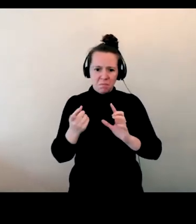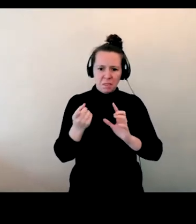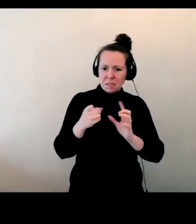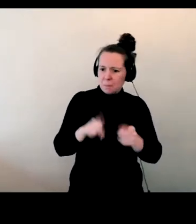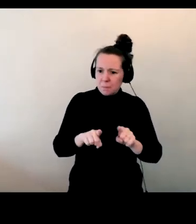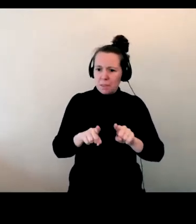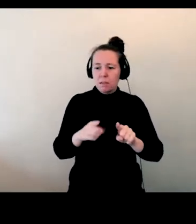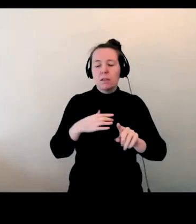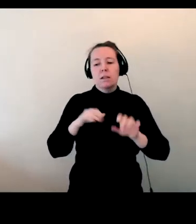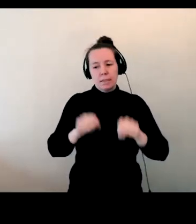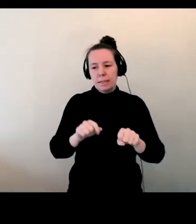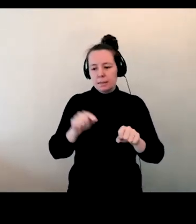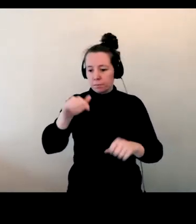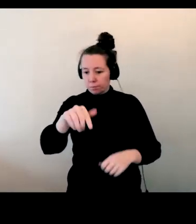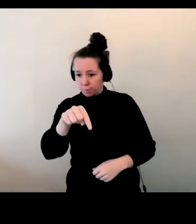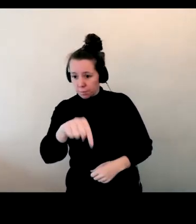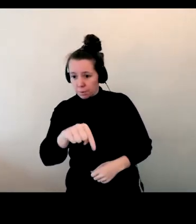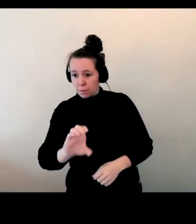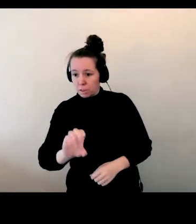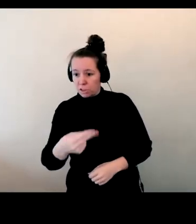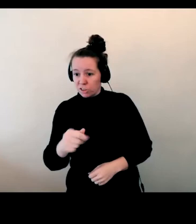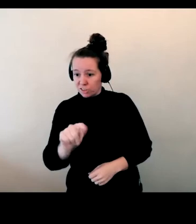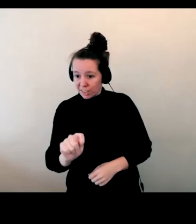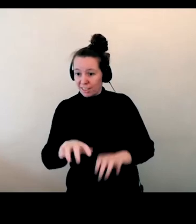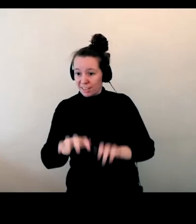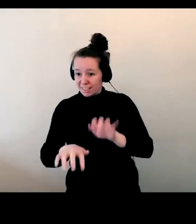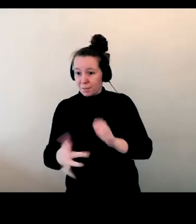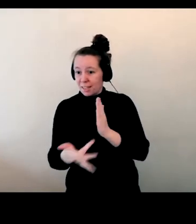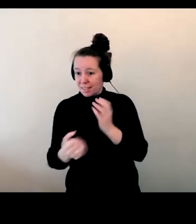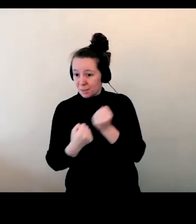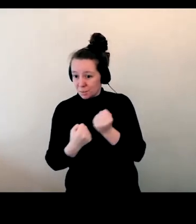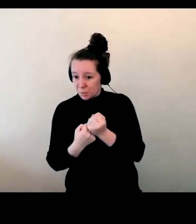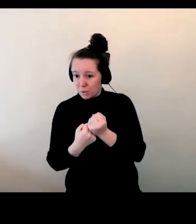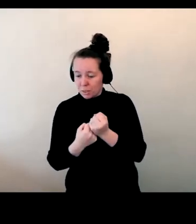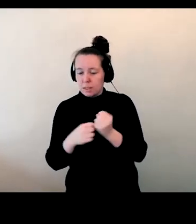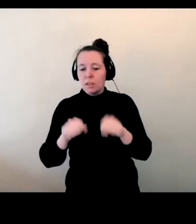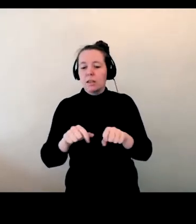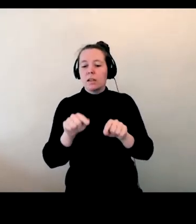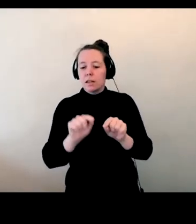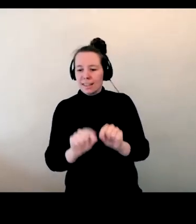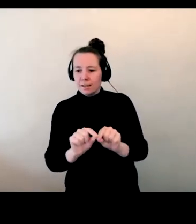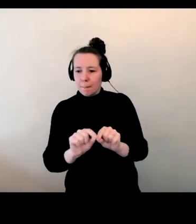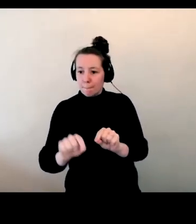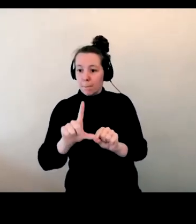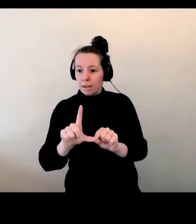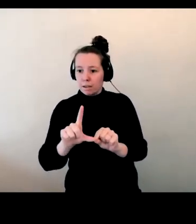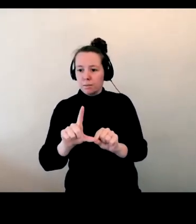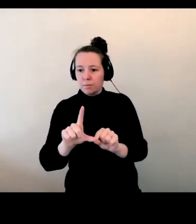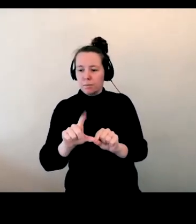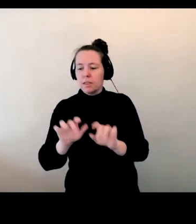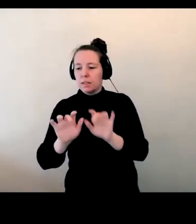questions, please direct your questions to tech support in the chat. You can find this option using the drop-down menu above the chat